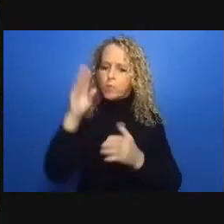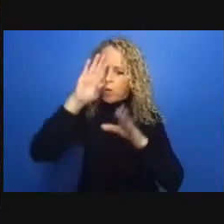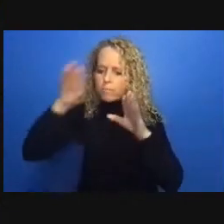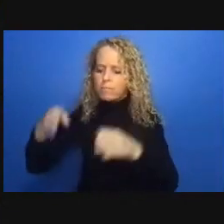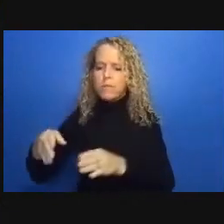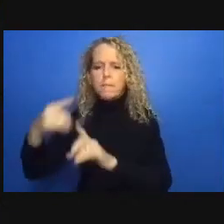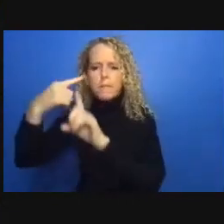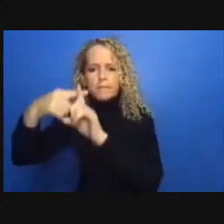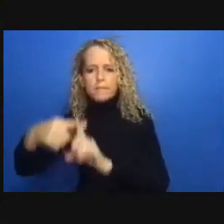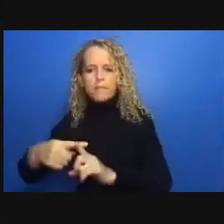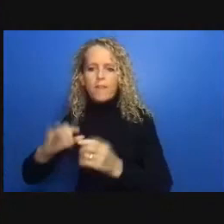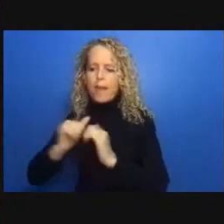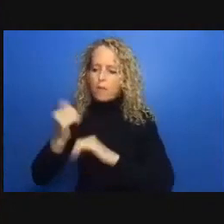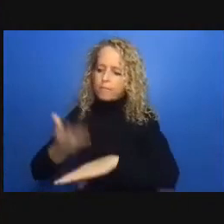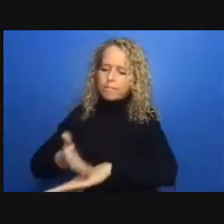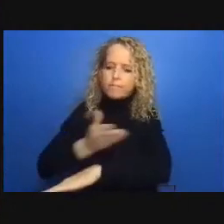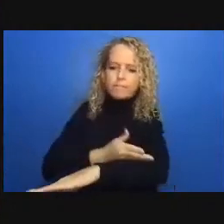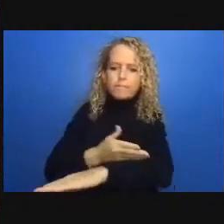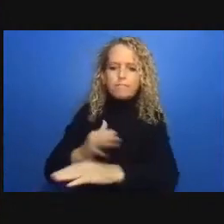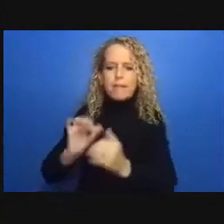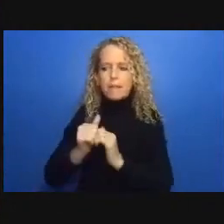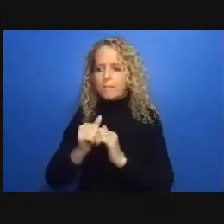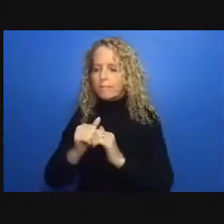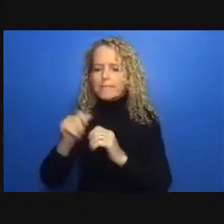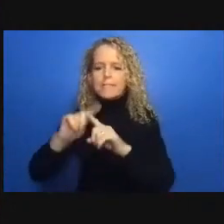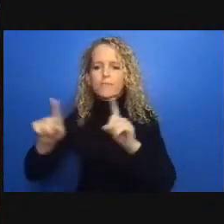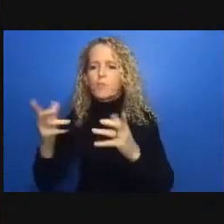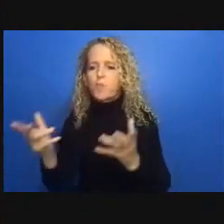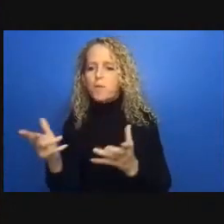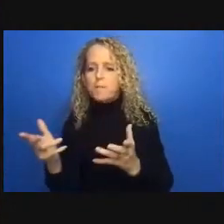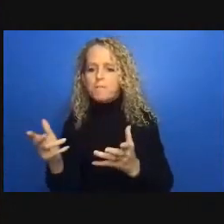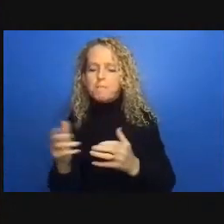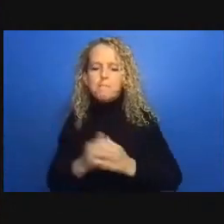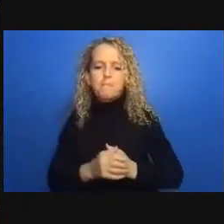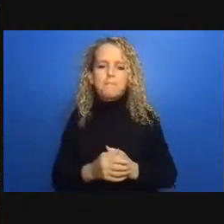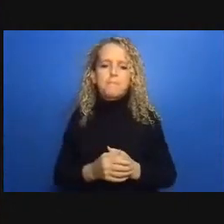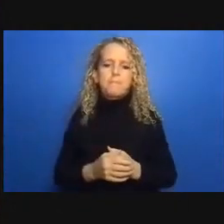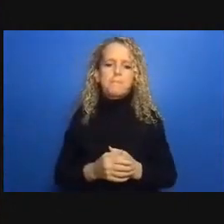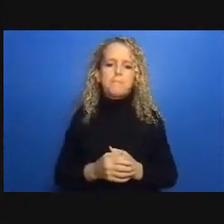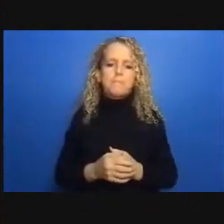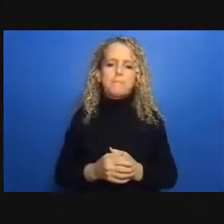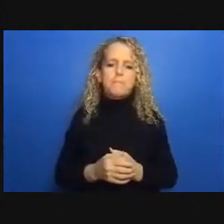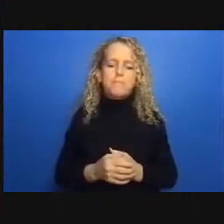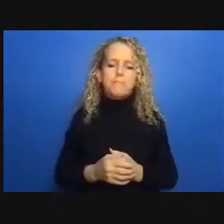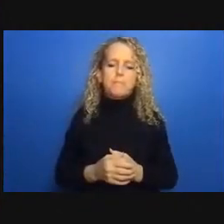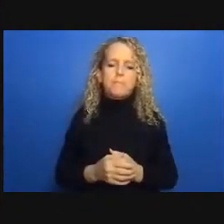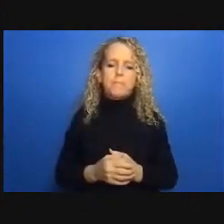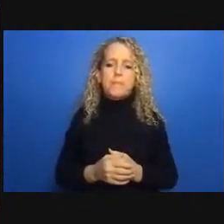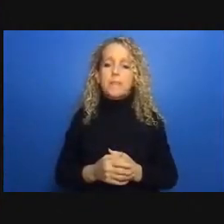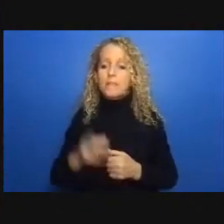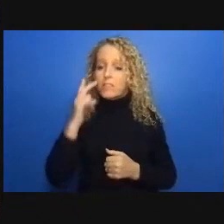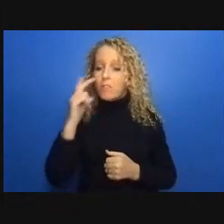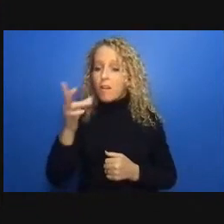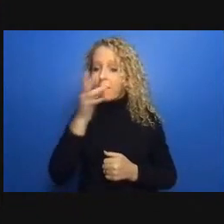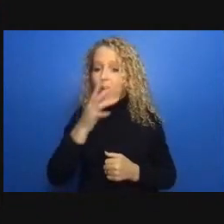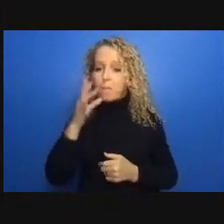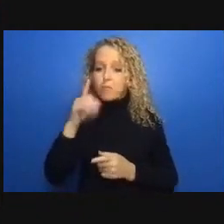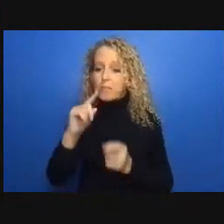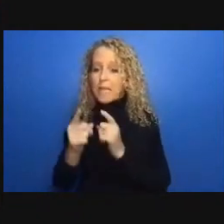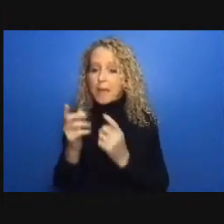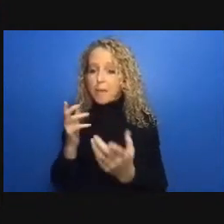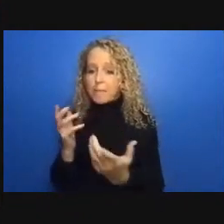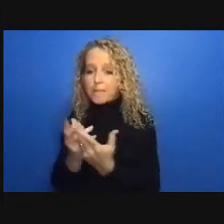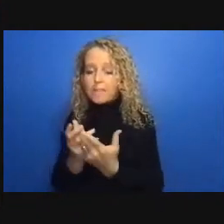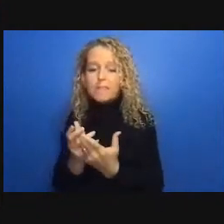do differently? We saw some changes in our primary production. We saw farmers adapt. You know,